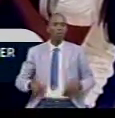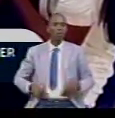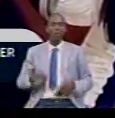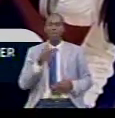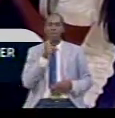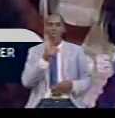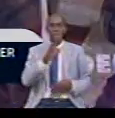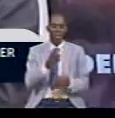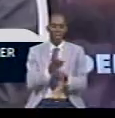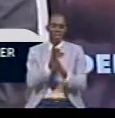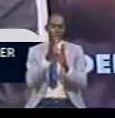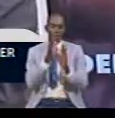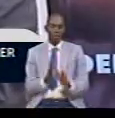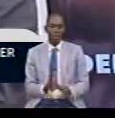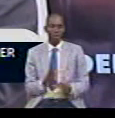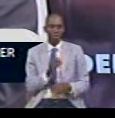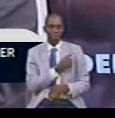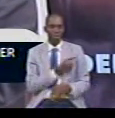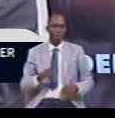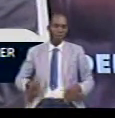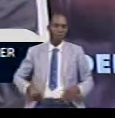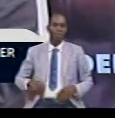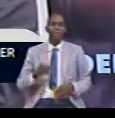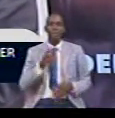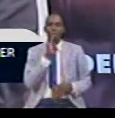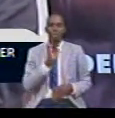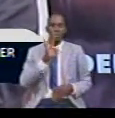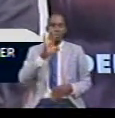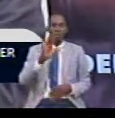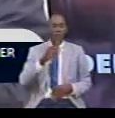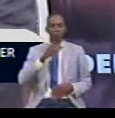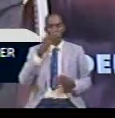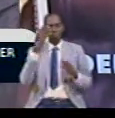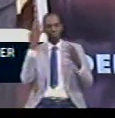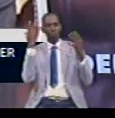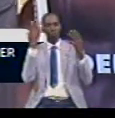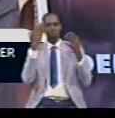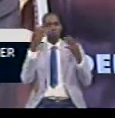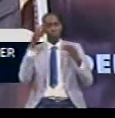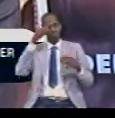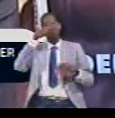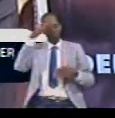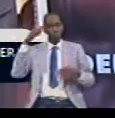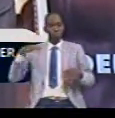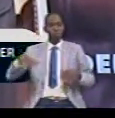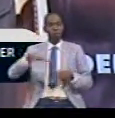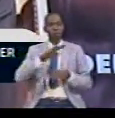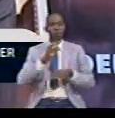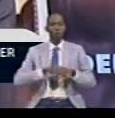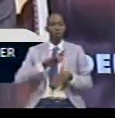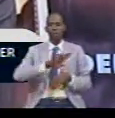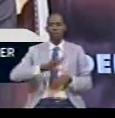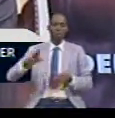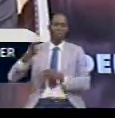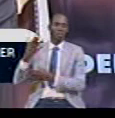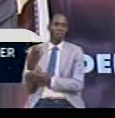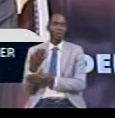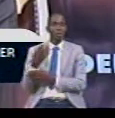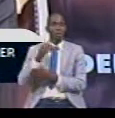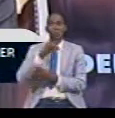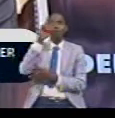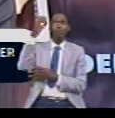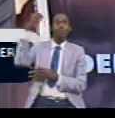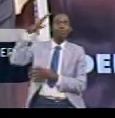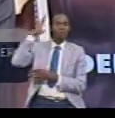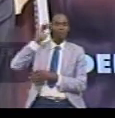keeper. The Lord is thy shade upon the right hand. The sun shall not